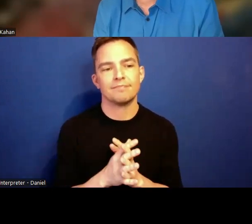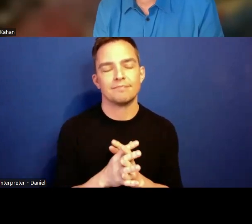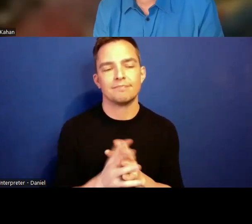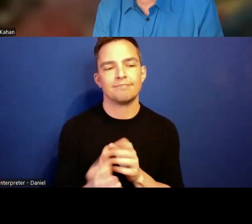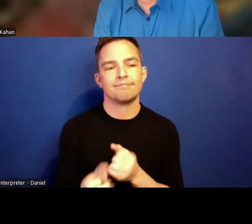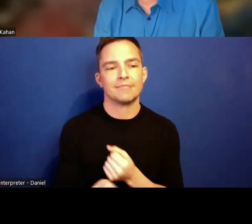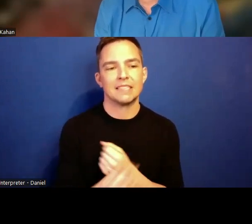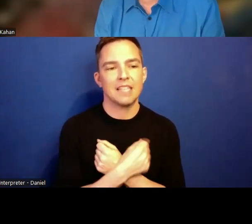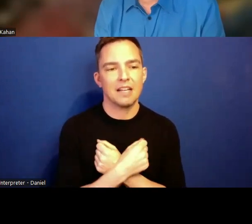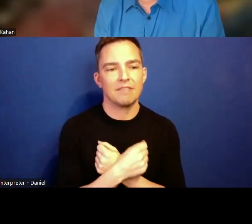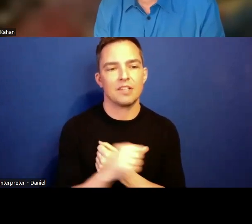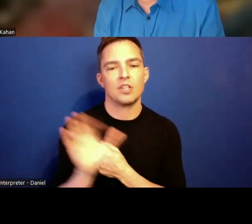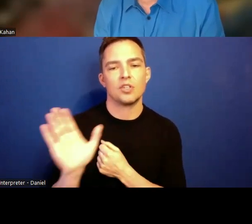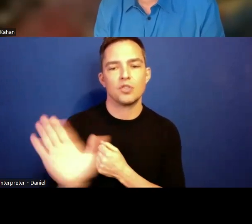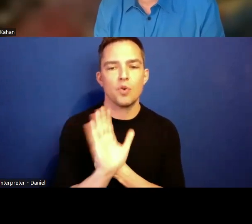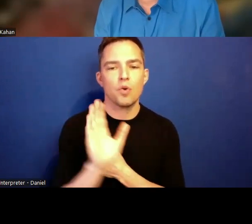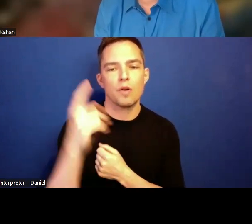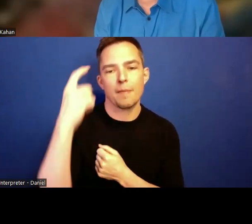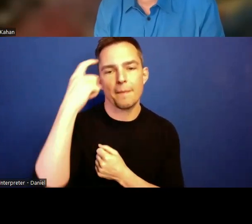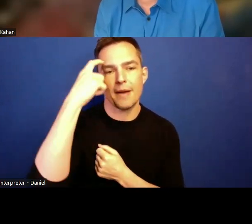Love, your mind.